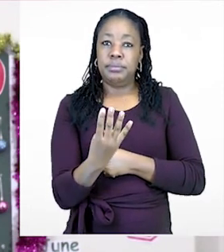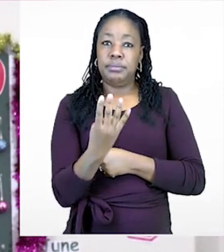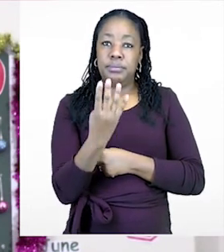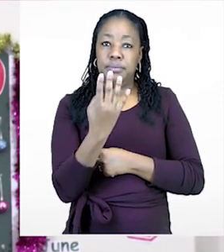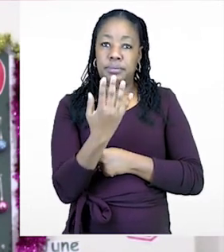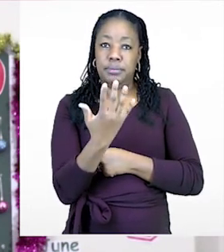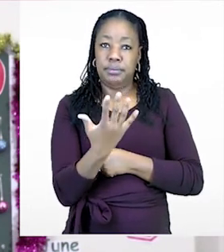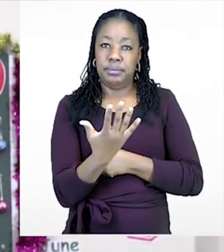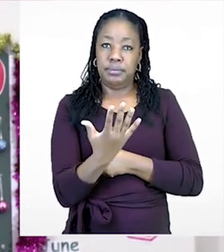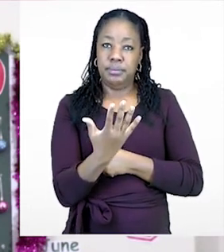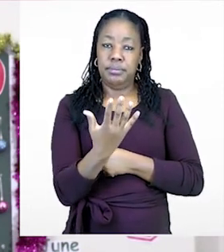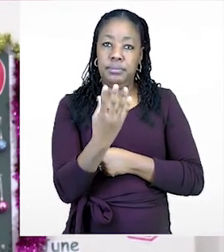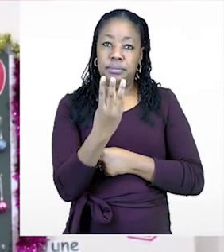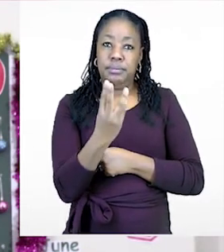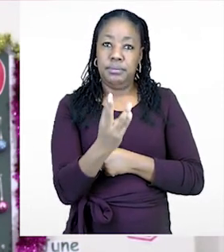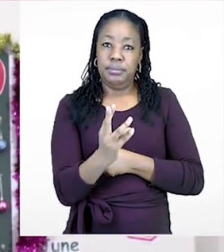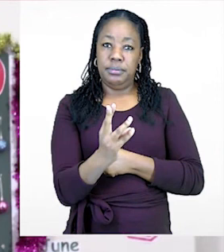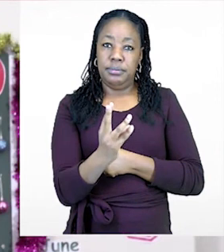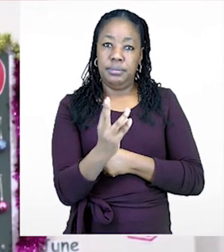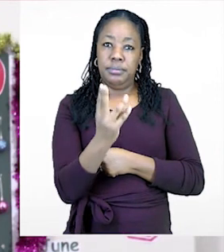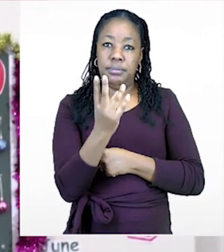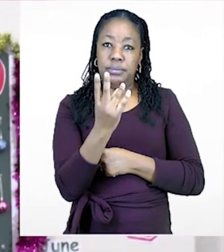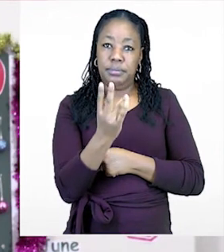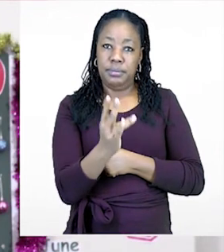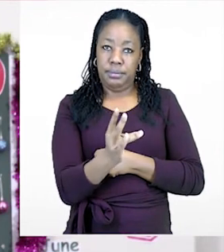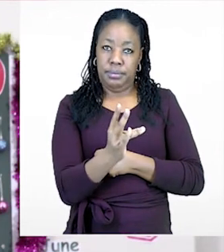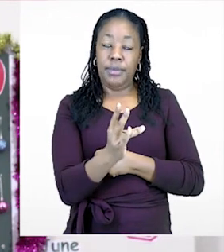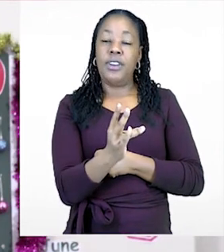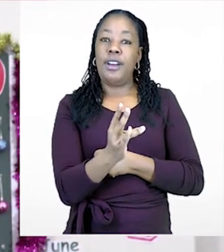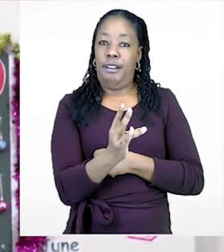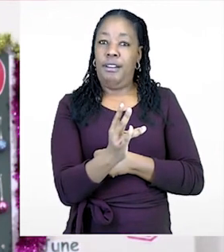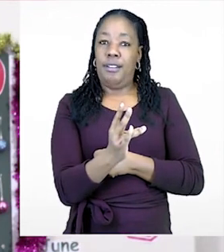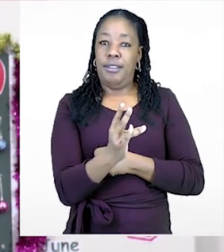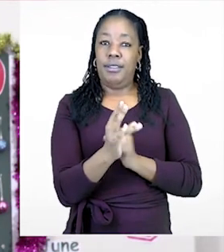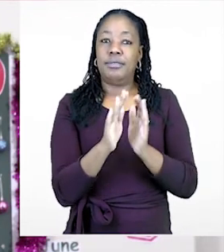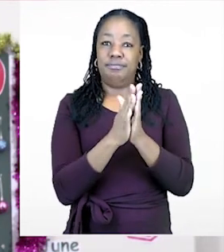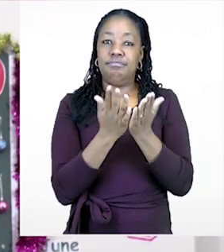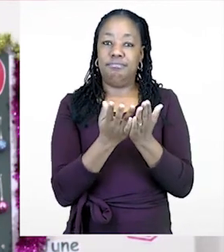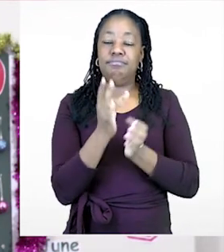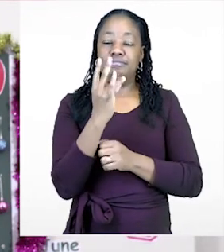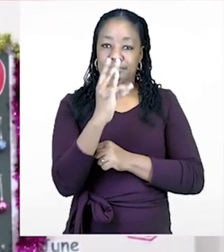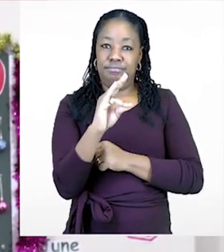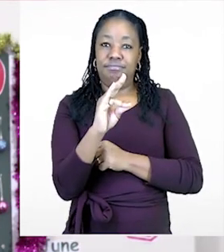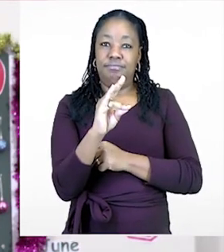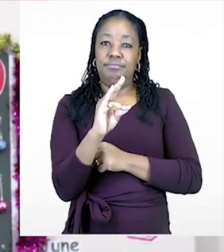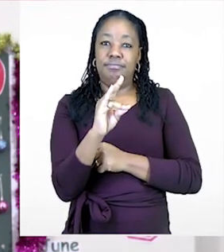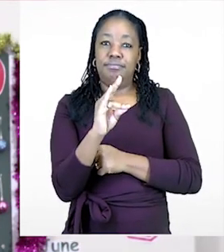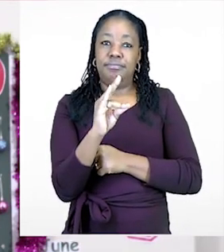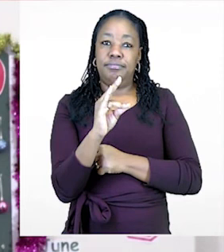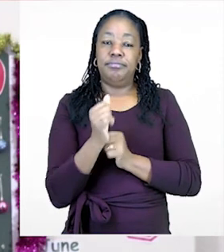4, 5, 6, 7. We have 7